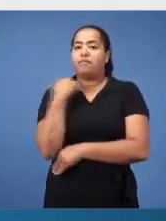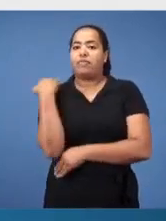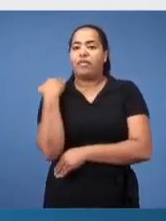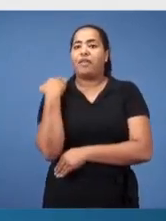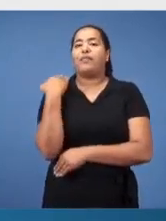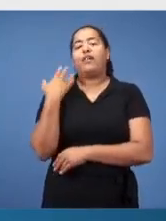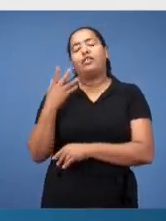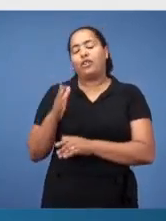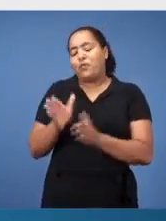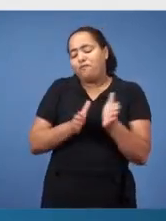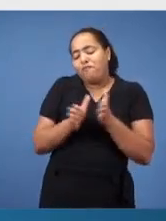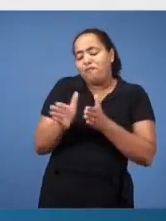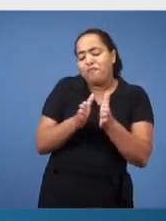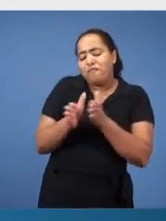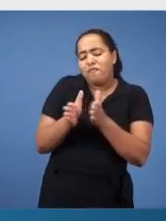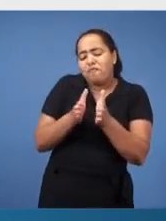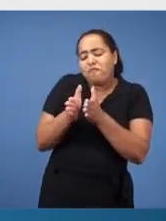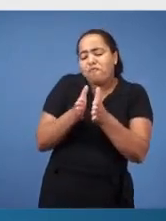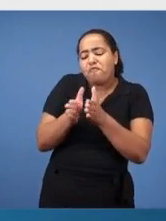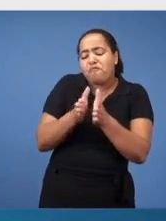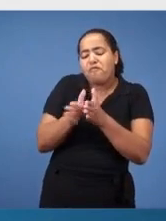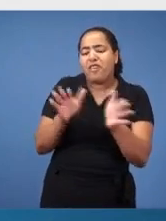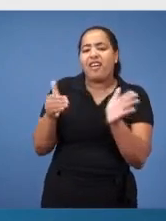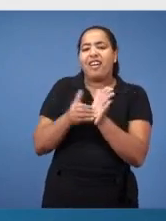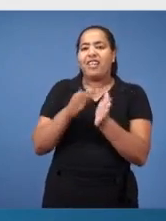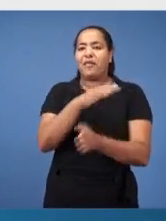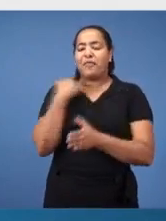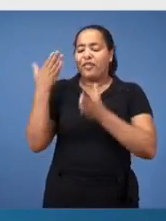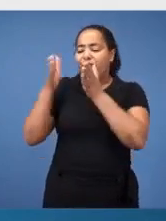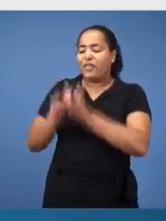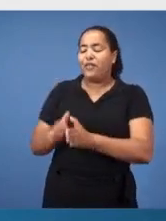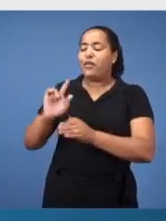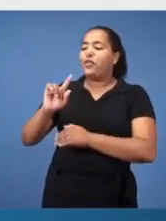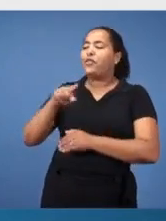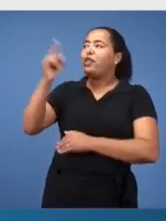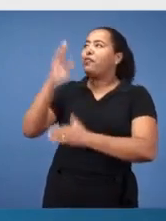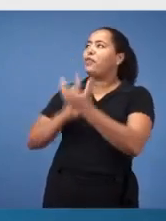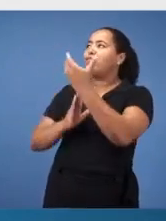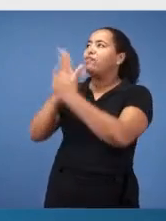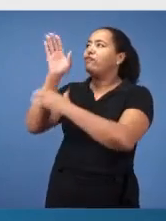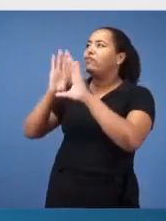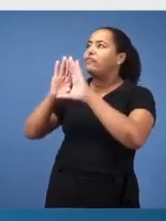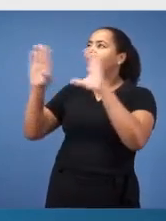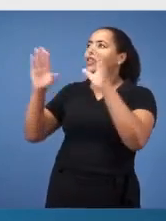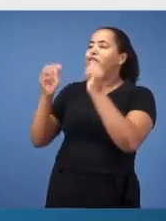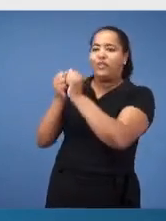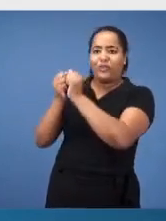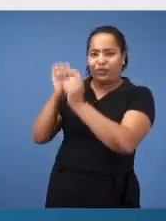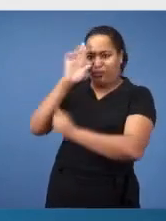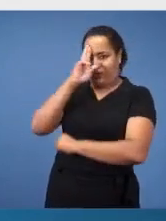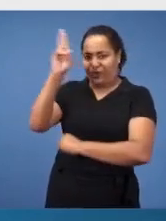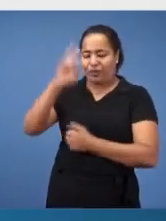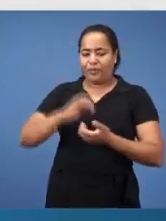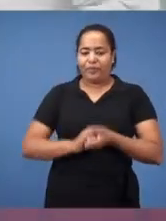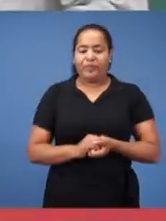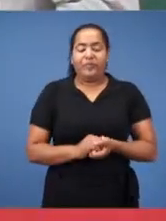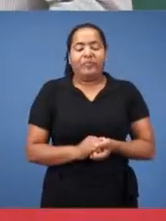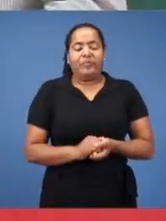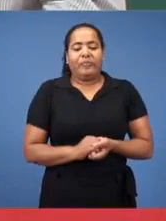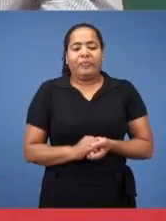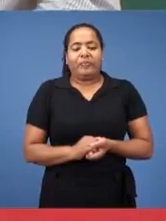death. So our time is short. Until death, we have to be faithful, because afterwards we're going to have eternity with